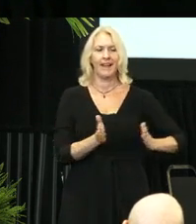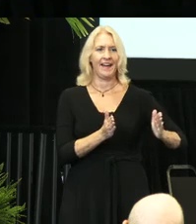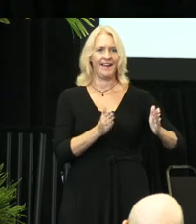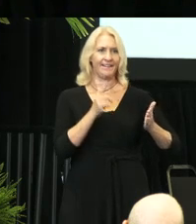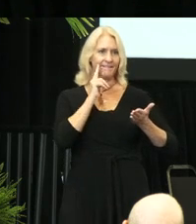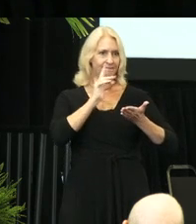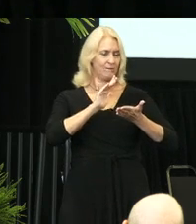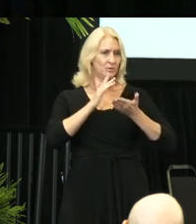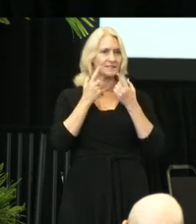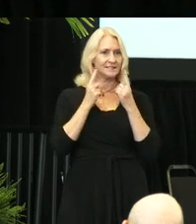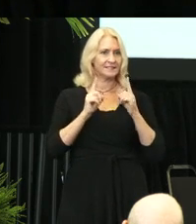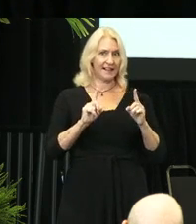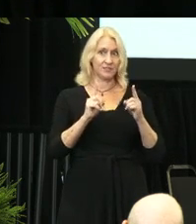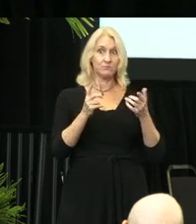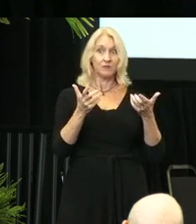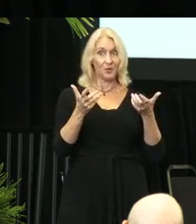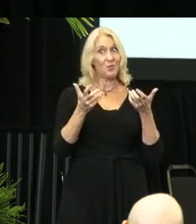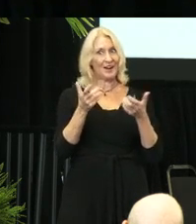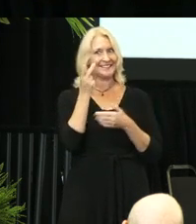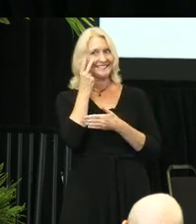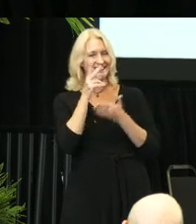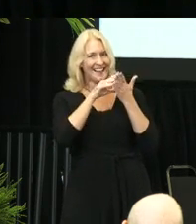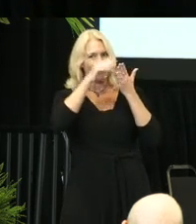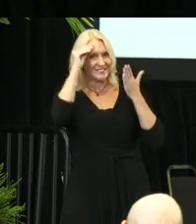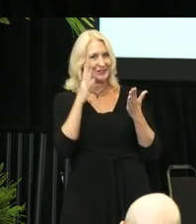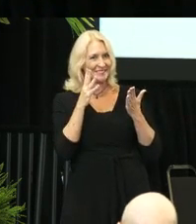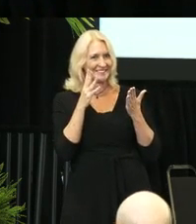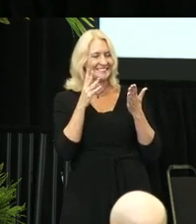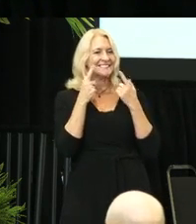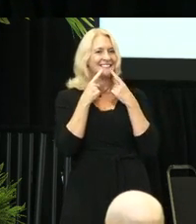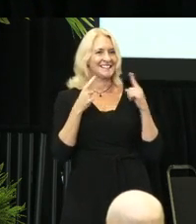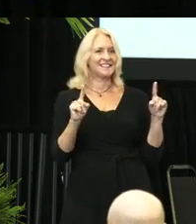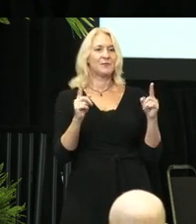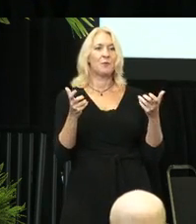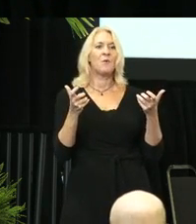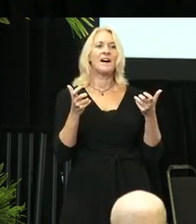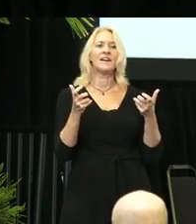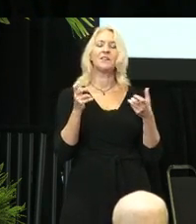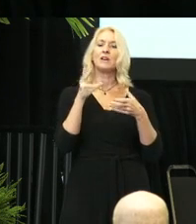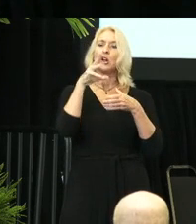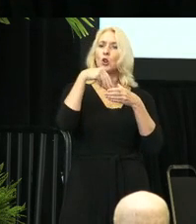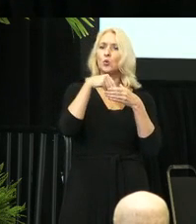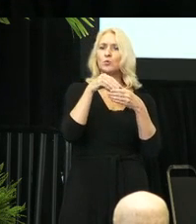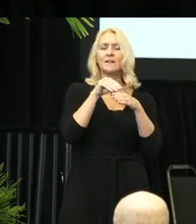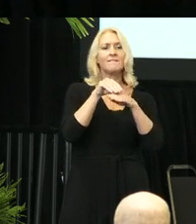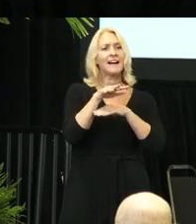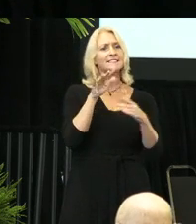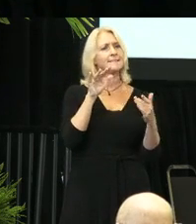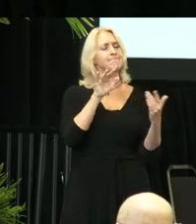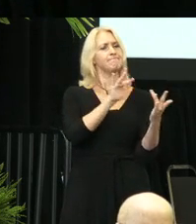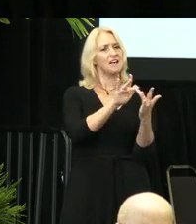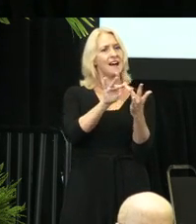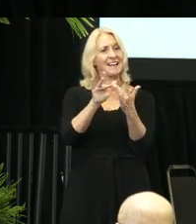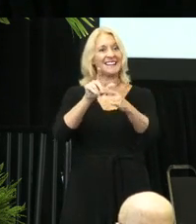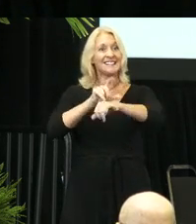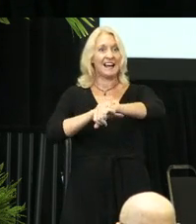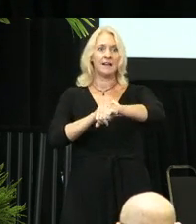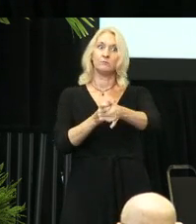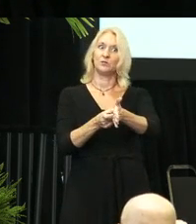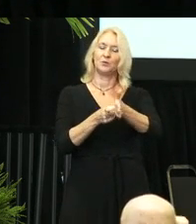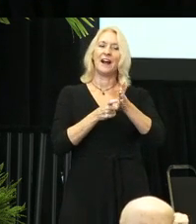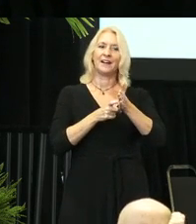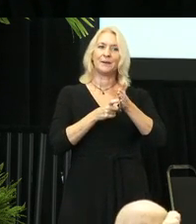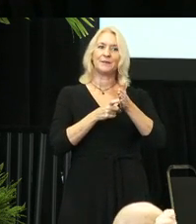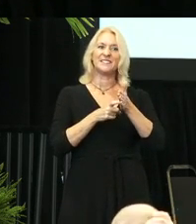We want our students successful. We have built in advising touch points within the first term of enrollment